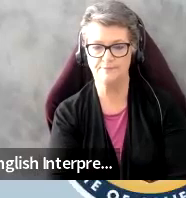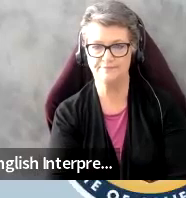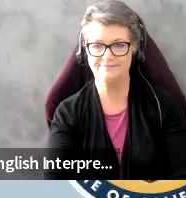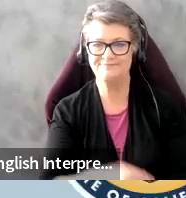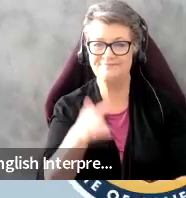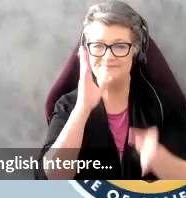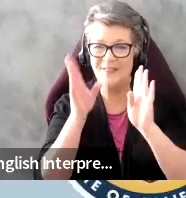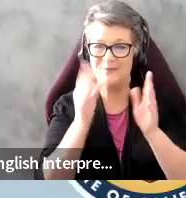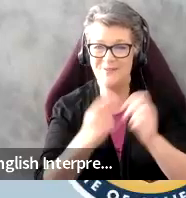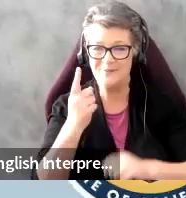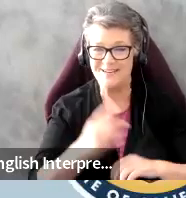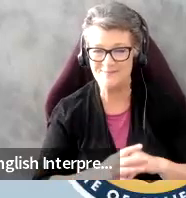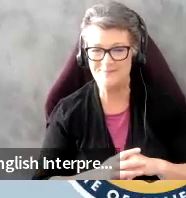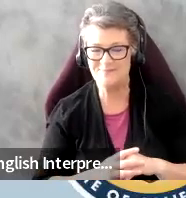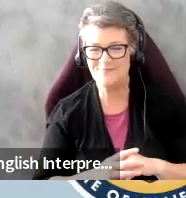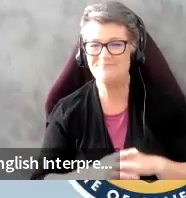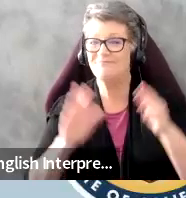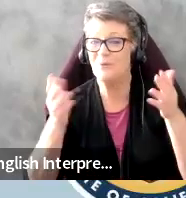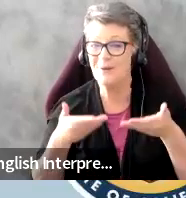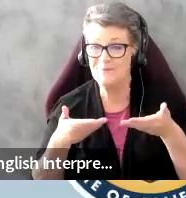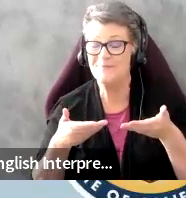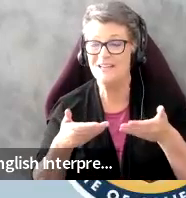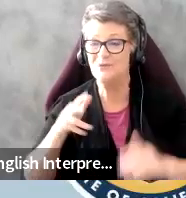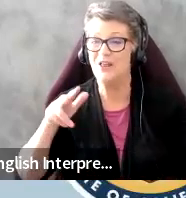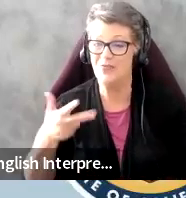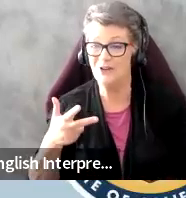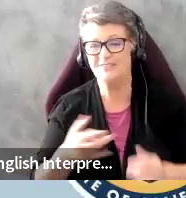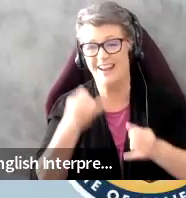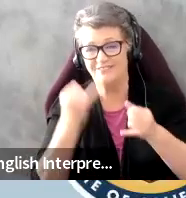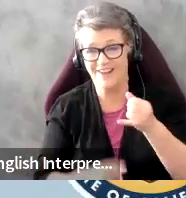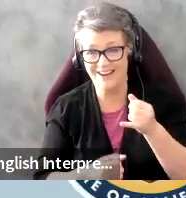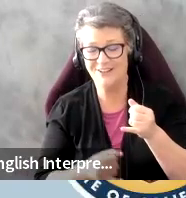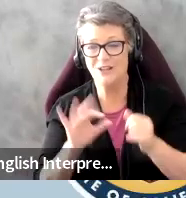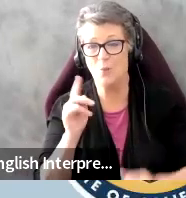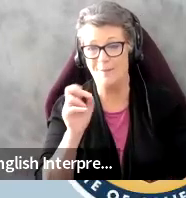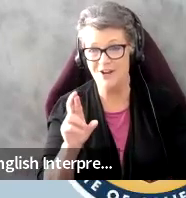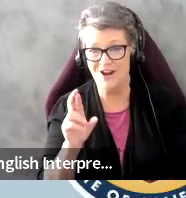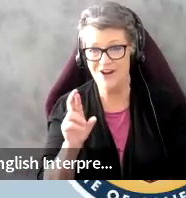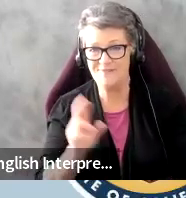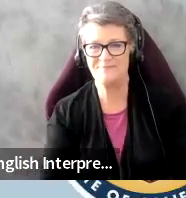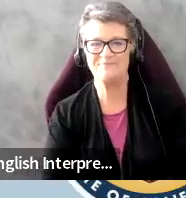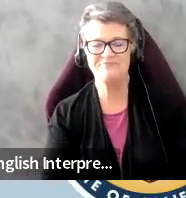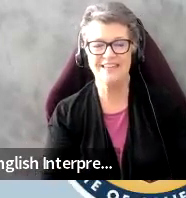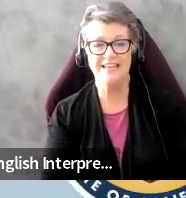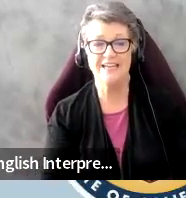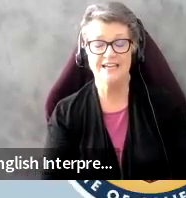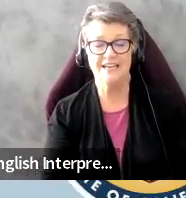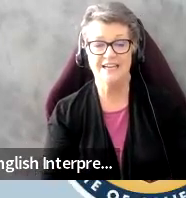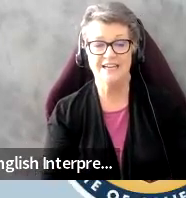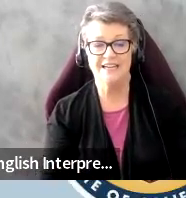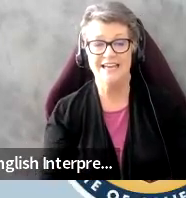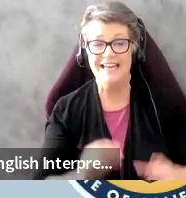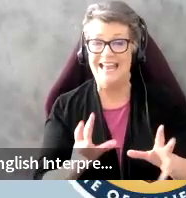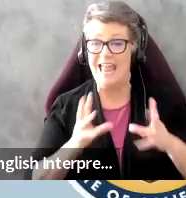Hello, everybody. Welcome to our third and final webinar session for this series,